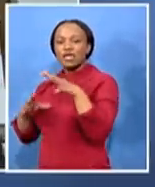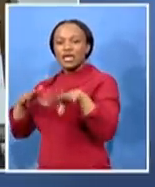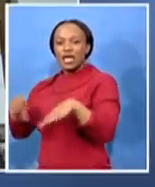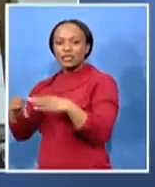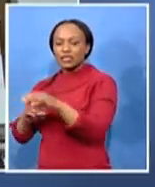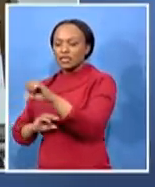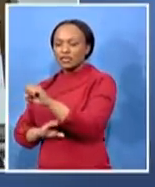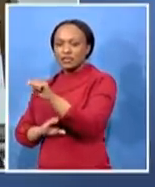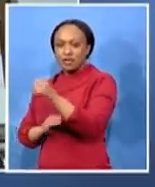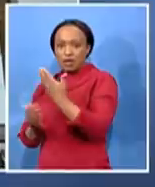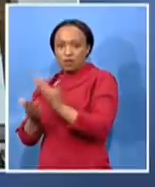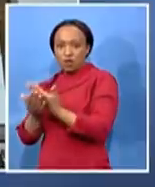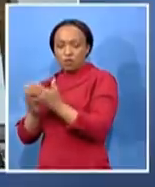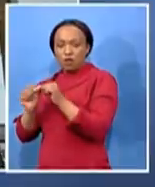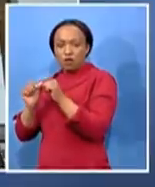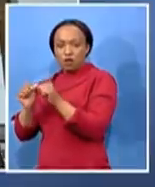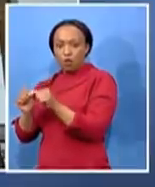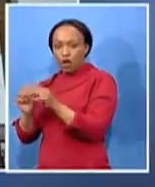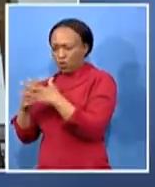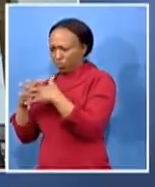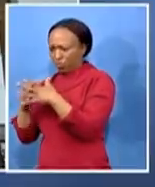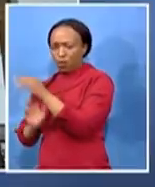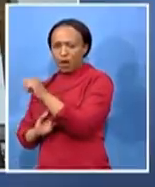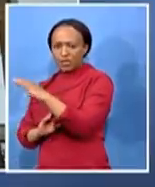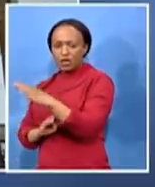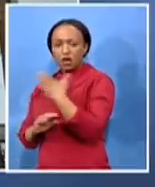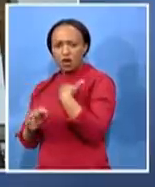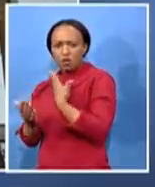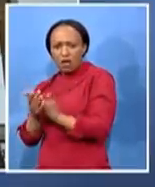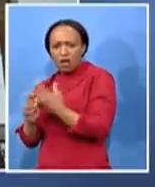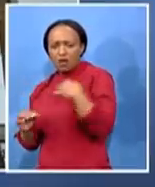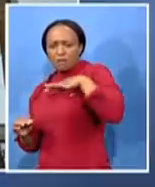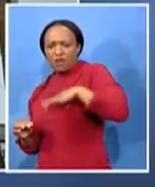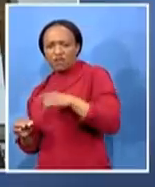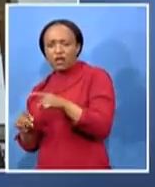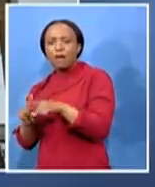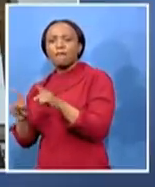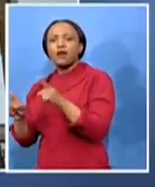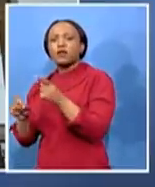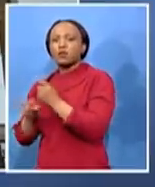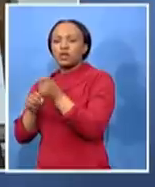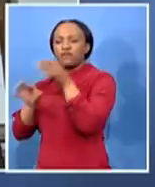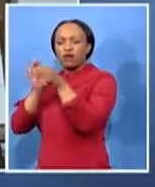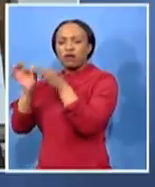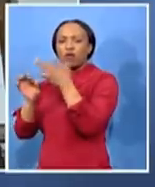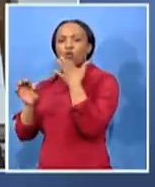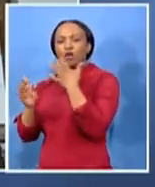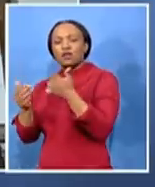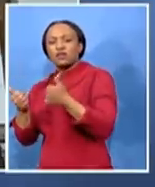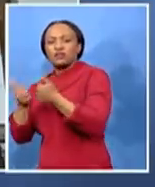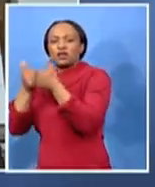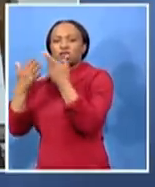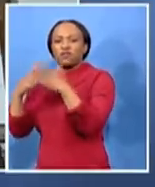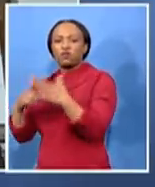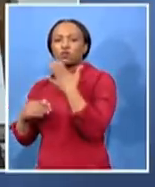the African National Congress. We didn't speak about what challenge they pose to the Democratic Alliance, to the EFF and